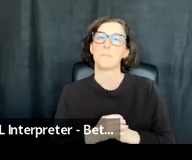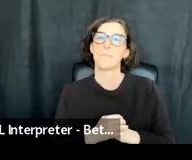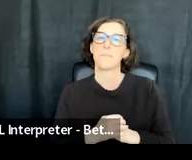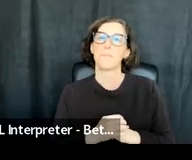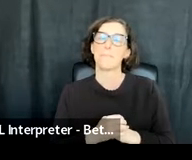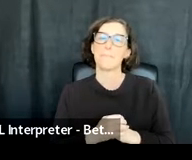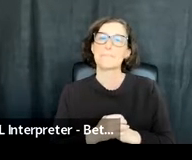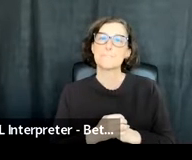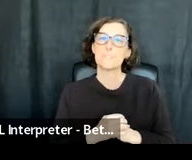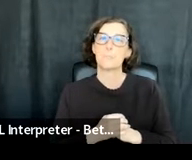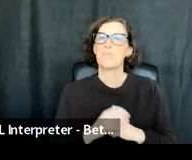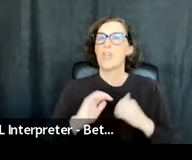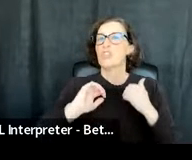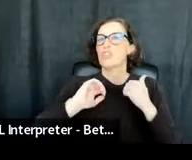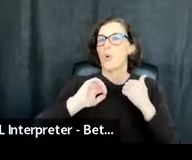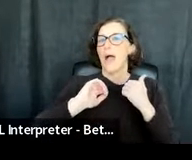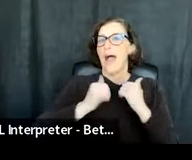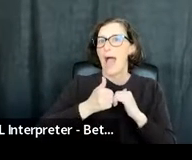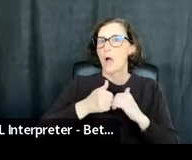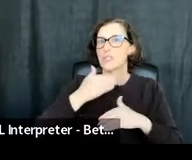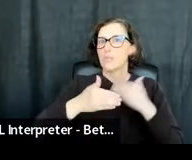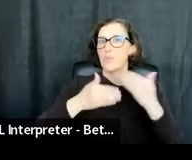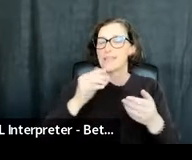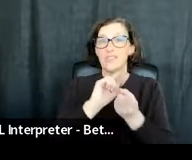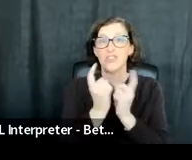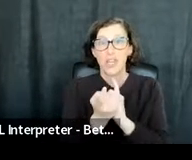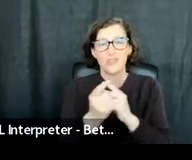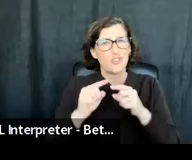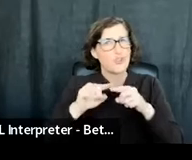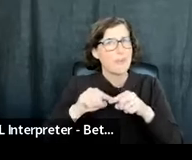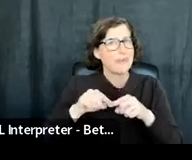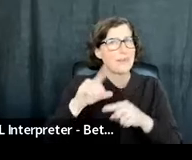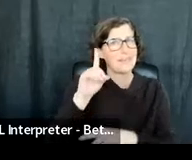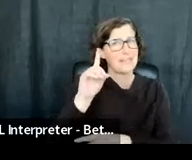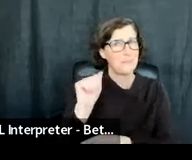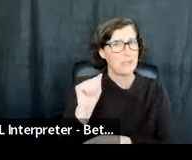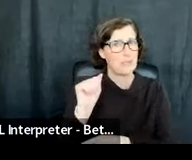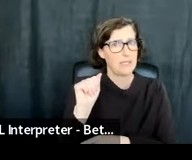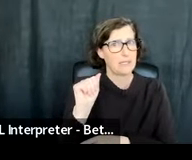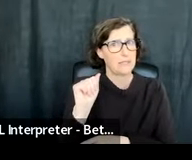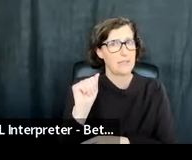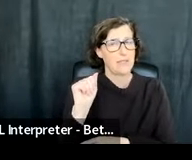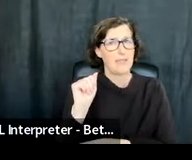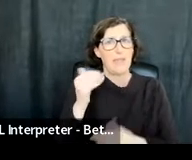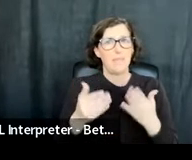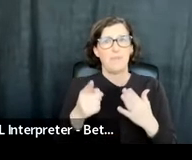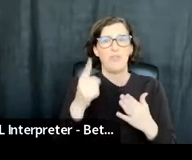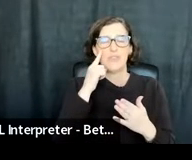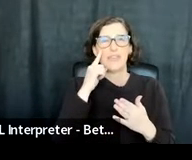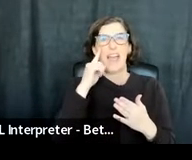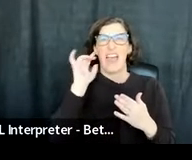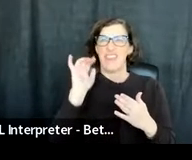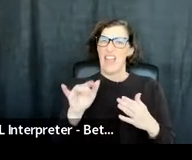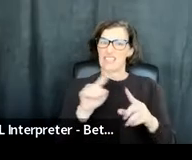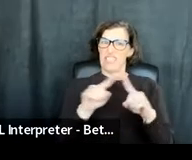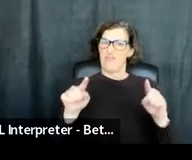So how does this process change depending on the type of disability? You might think that that's quite a different type of assessment based